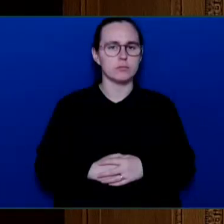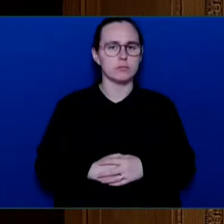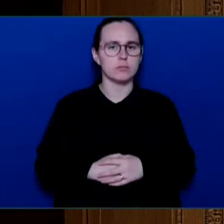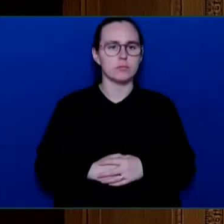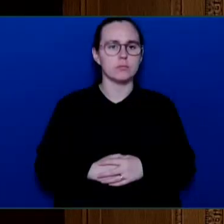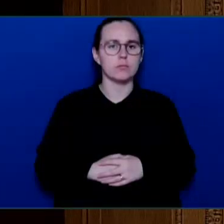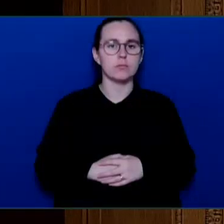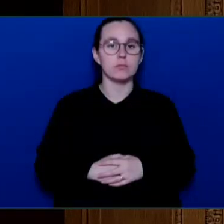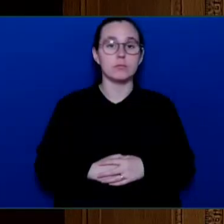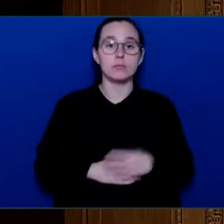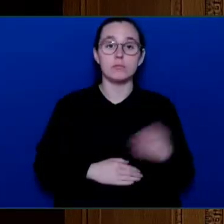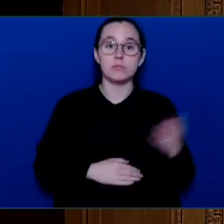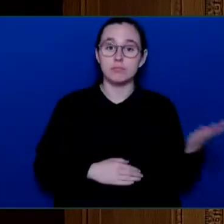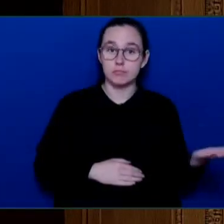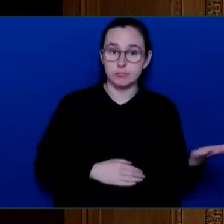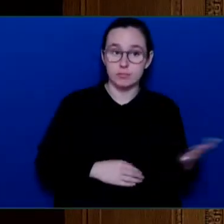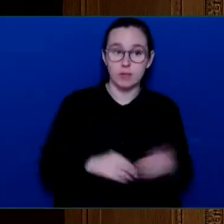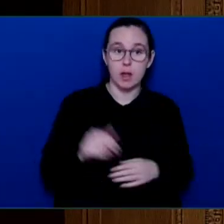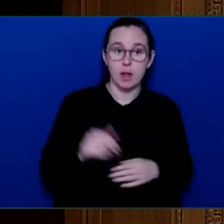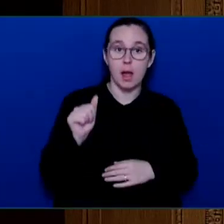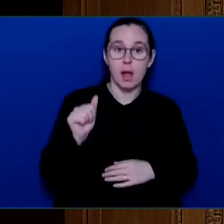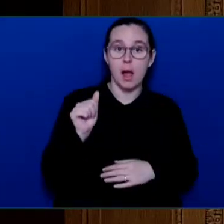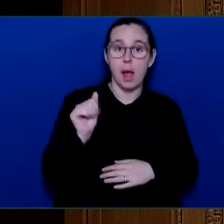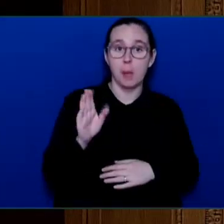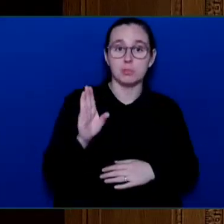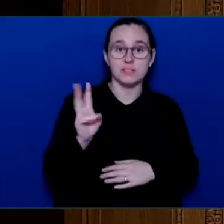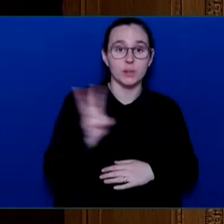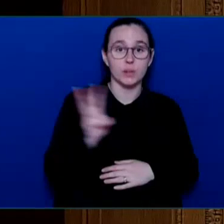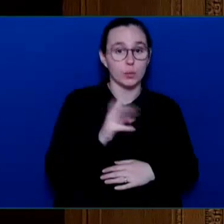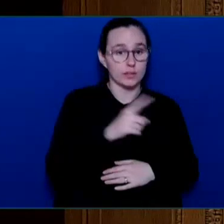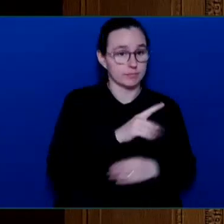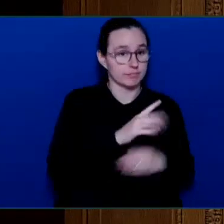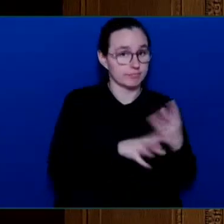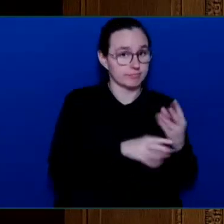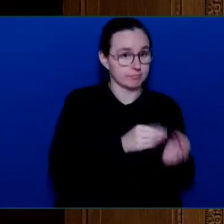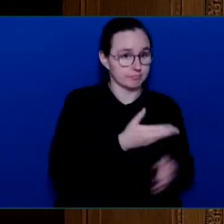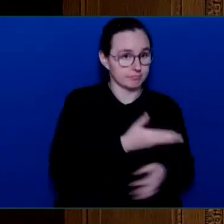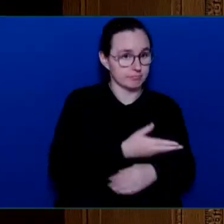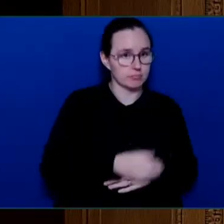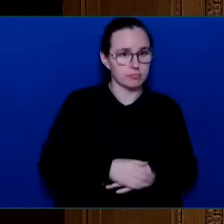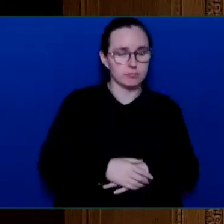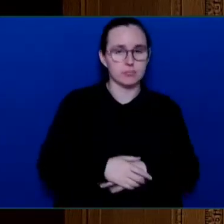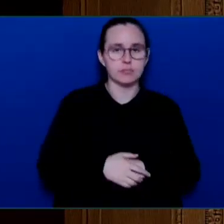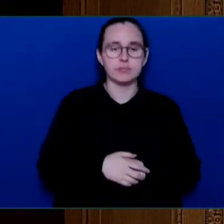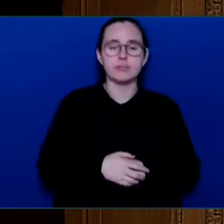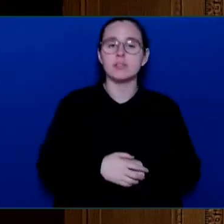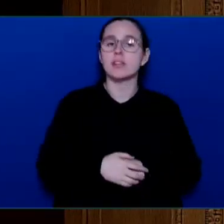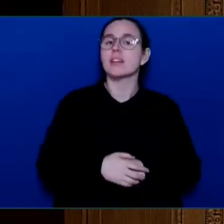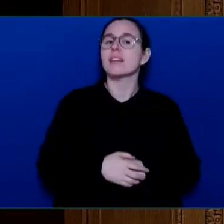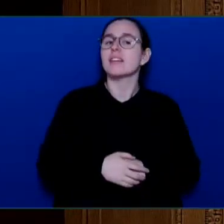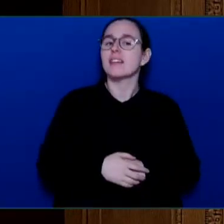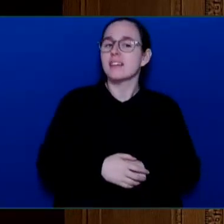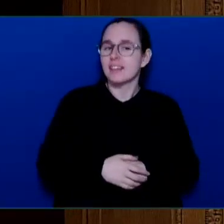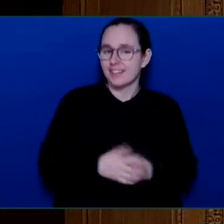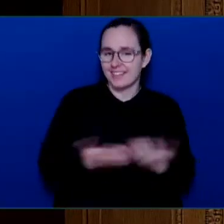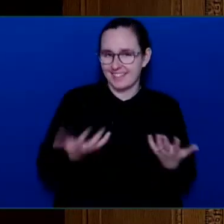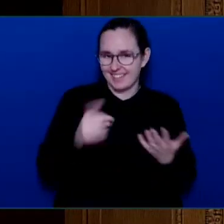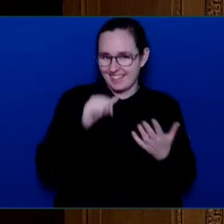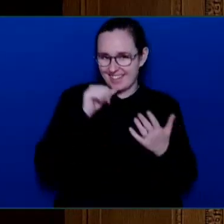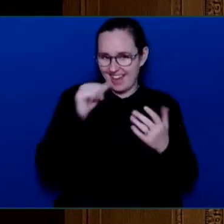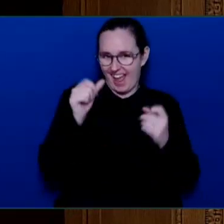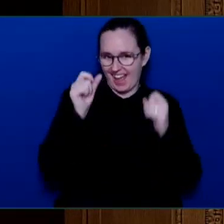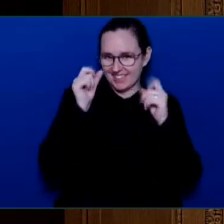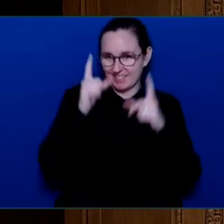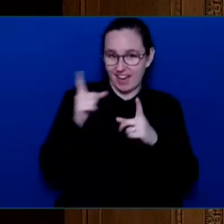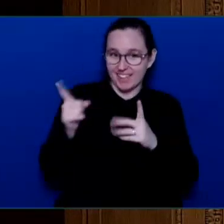listening carefully to what the minister and the government have had to say. Yesterday, he wrote to the minister, and in